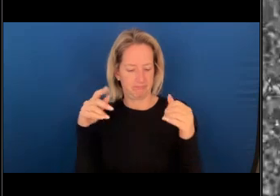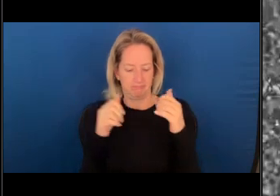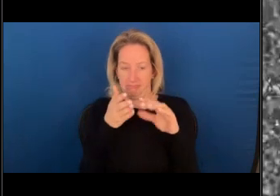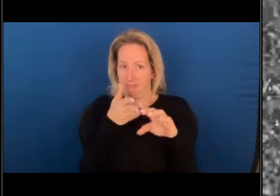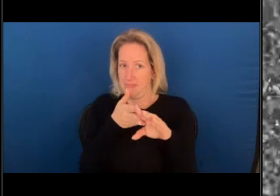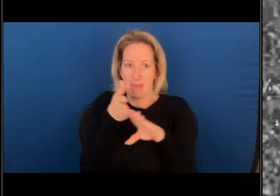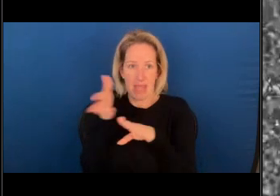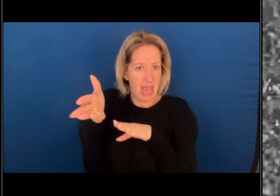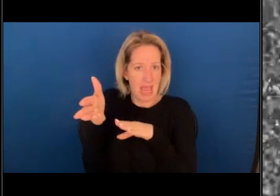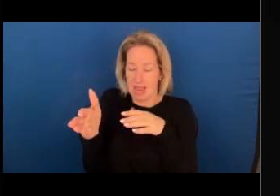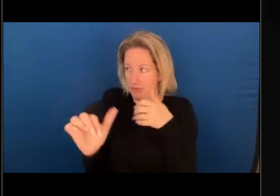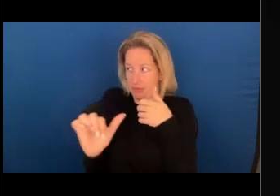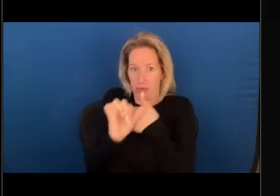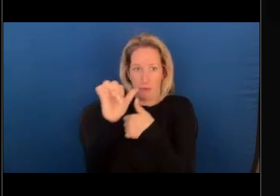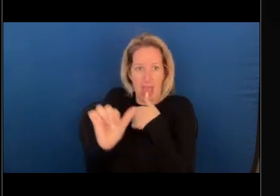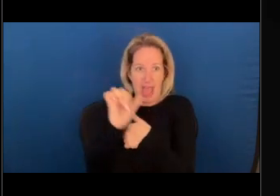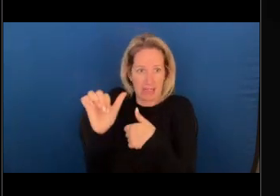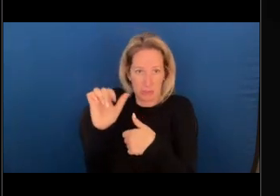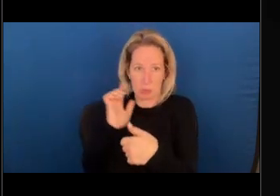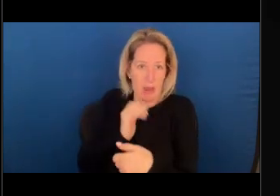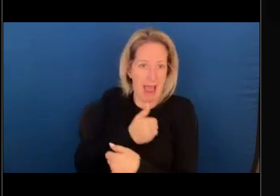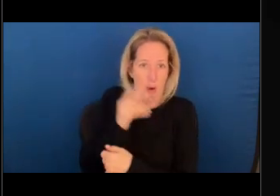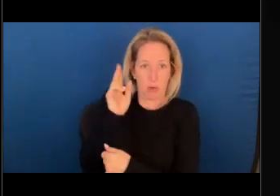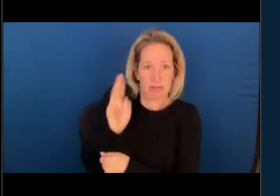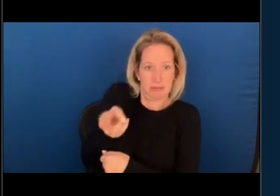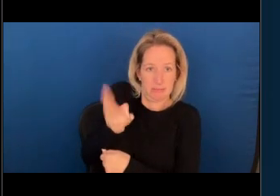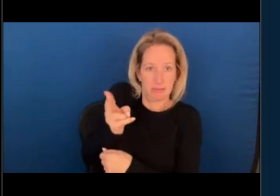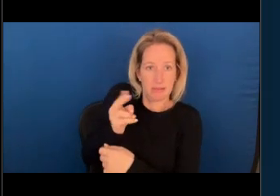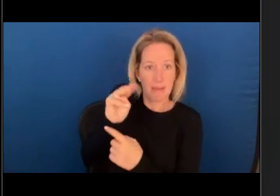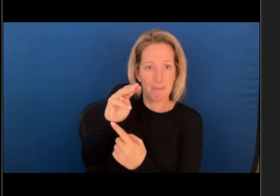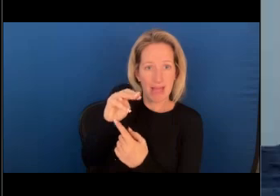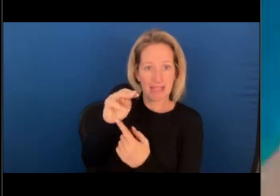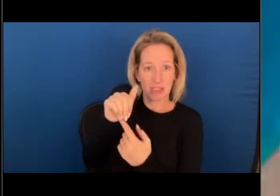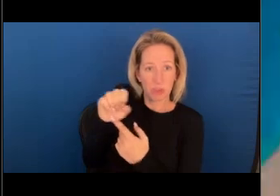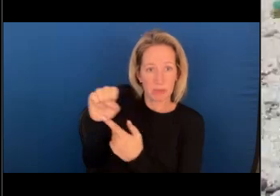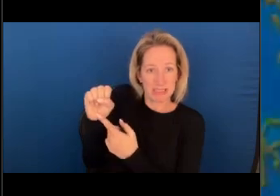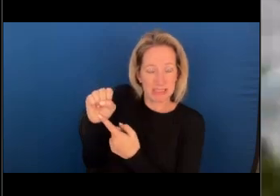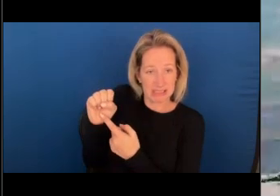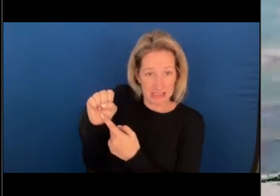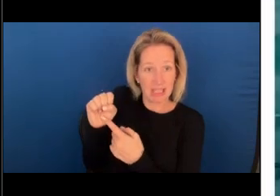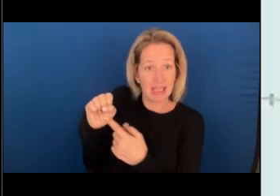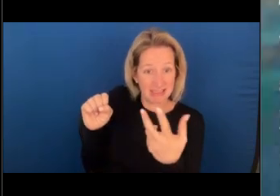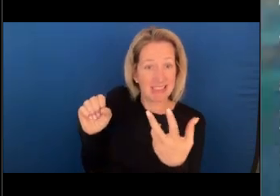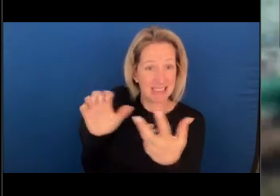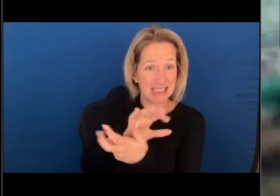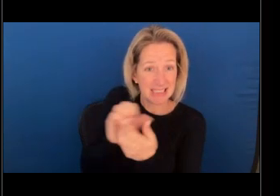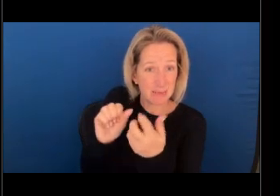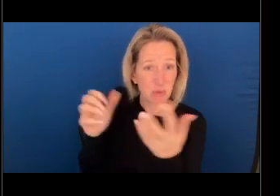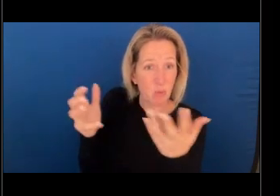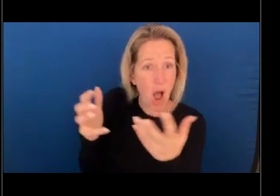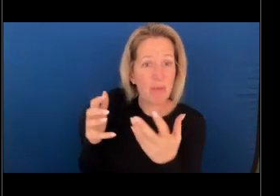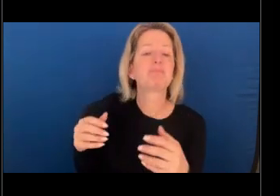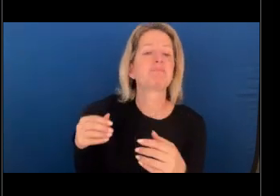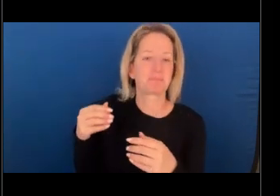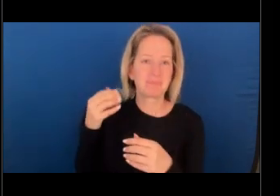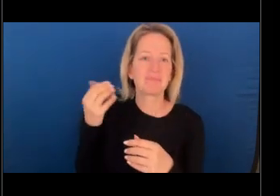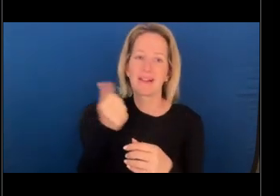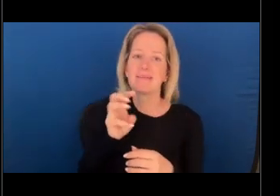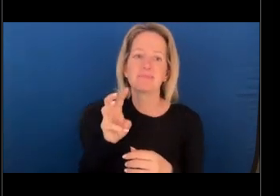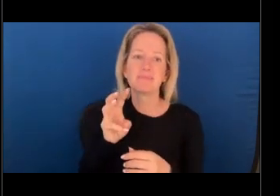our heritage at sea in Massachusetts is actually marine debris. You might be familiar with some of the fisheries we